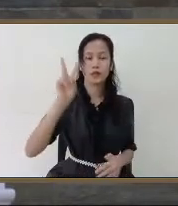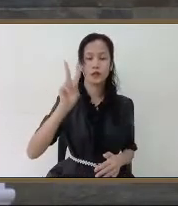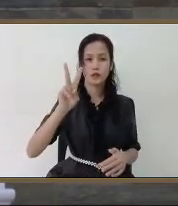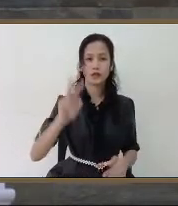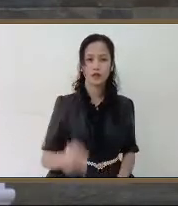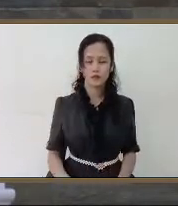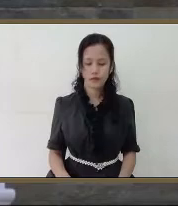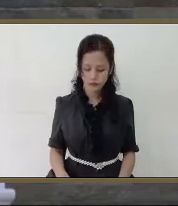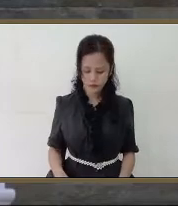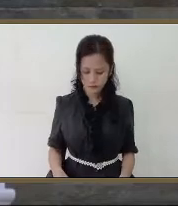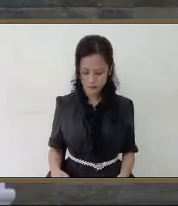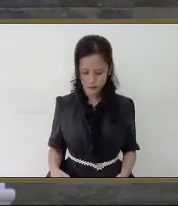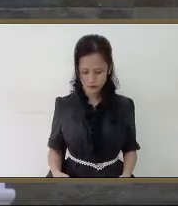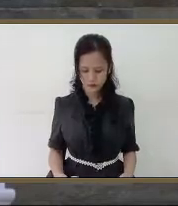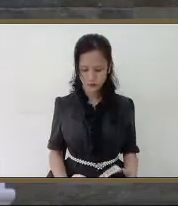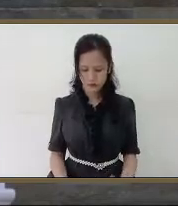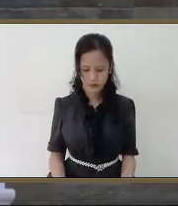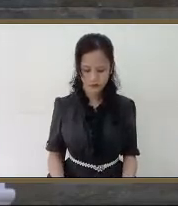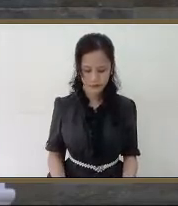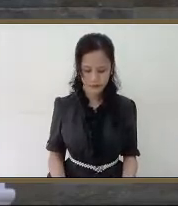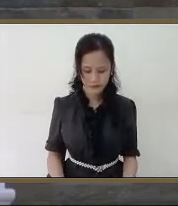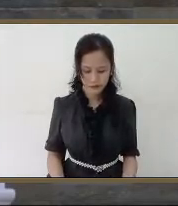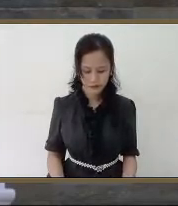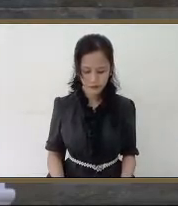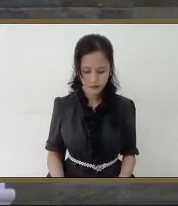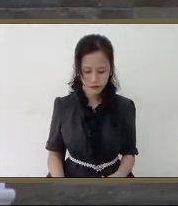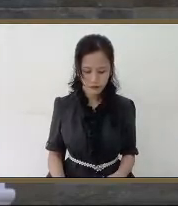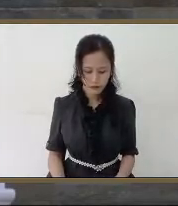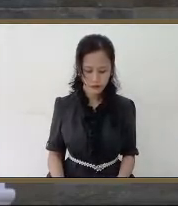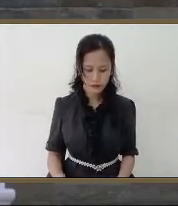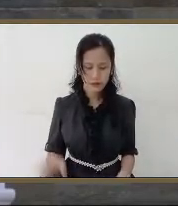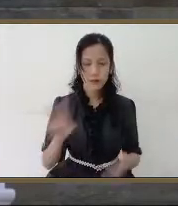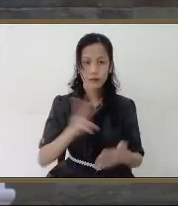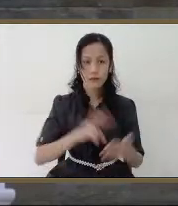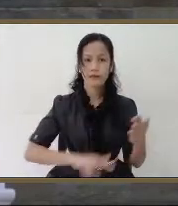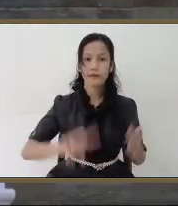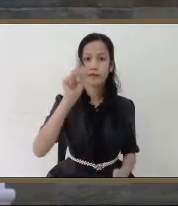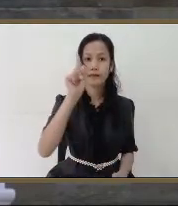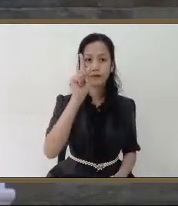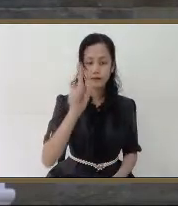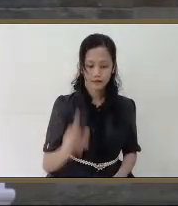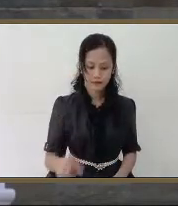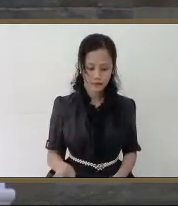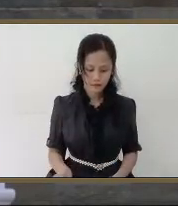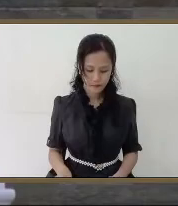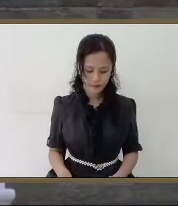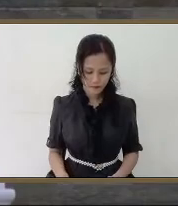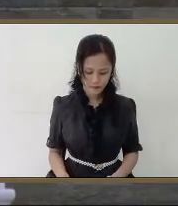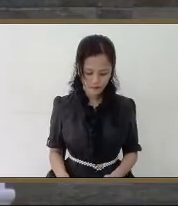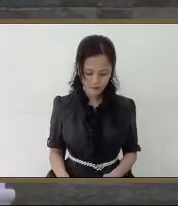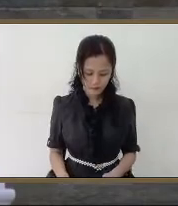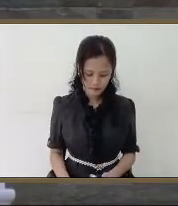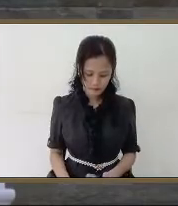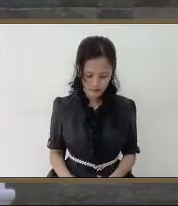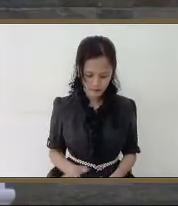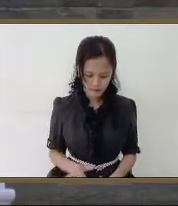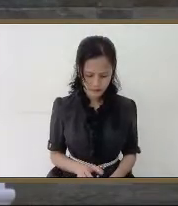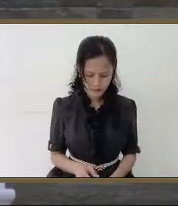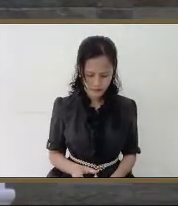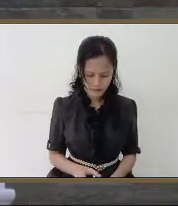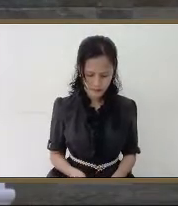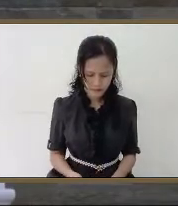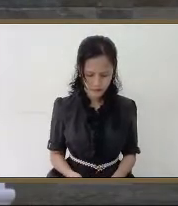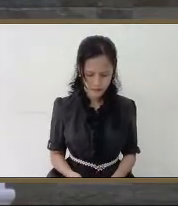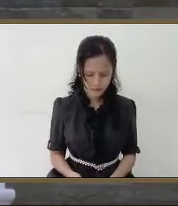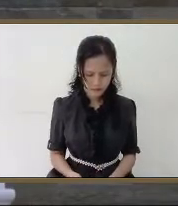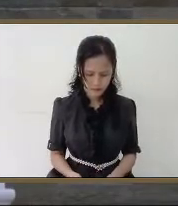So verse number 2, let me just read verse number 1. Now when these things were done, the princes came to me, saying,